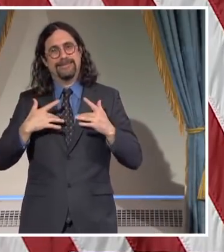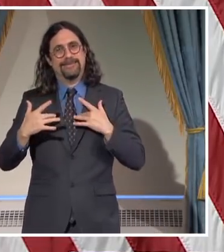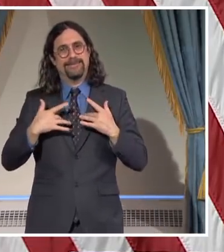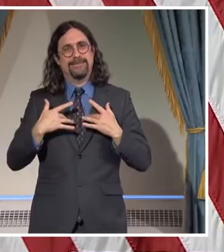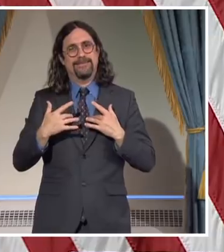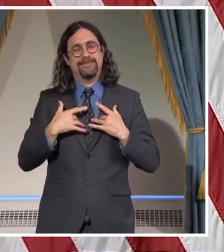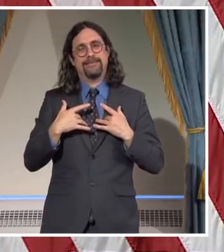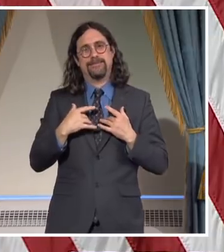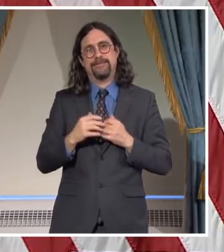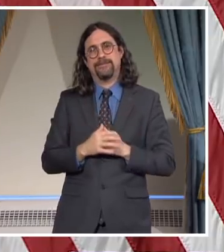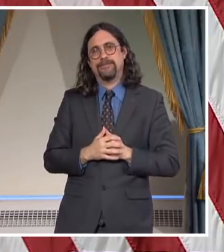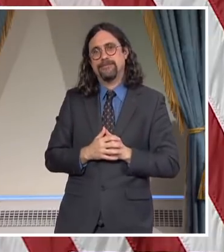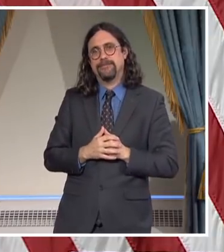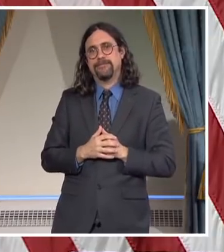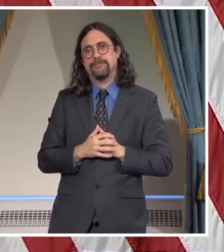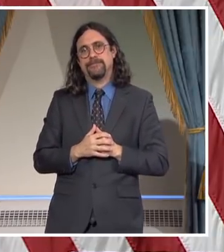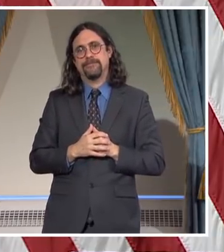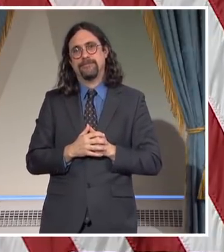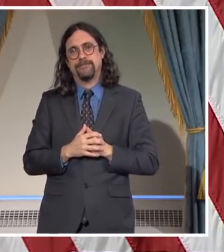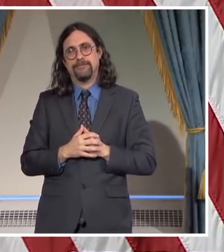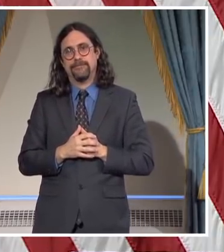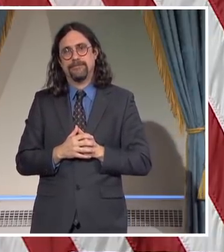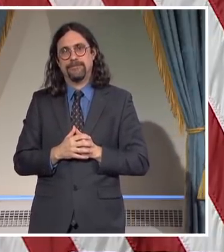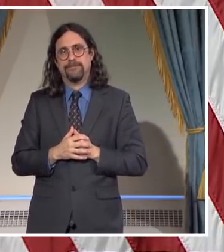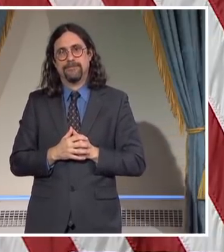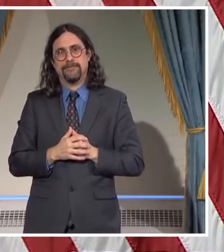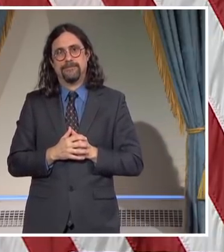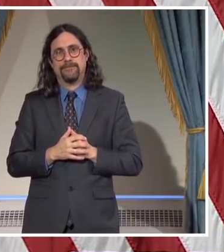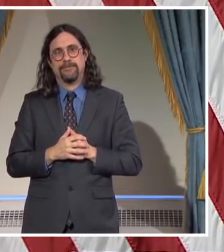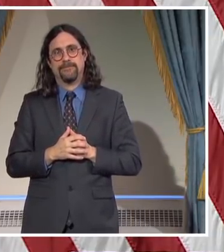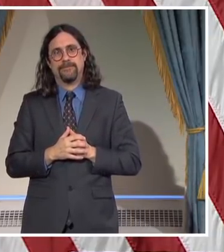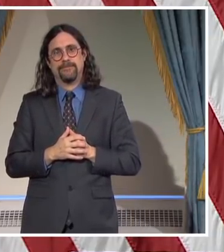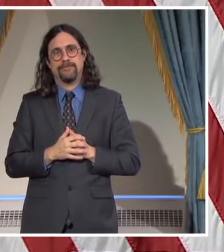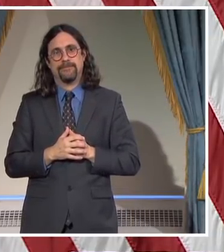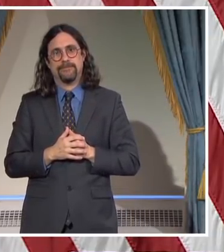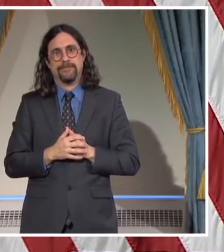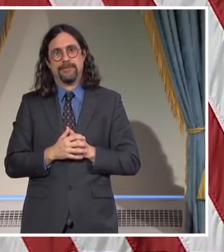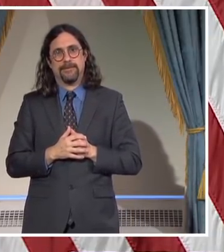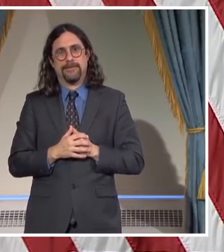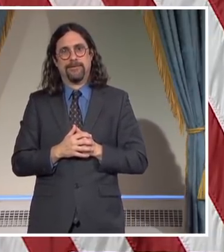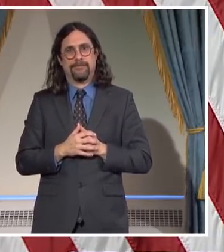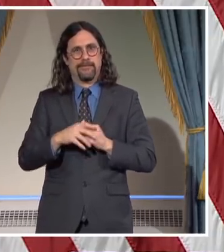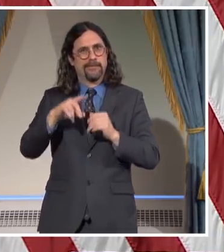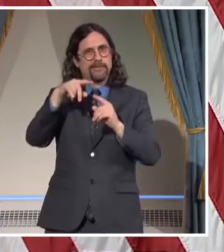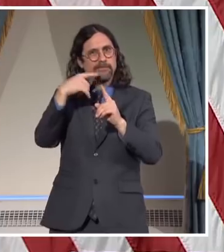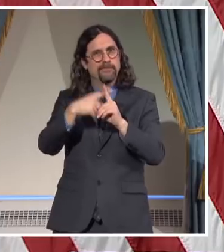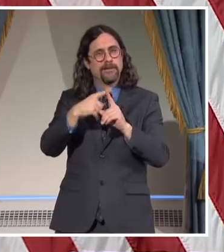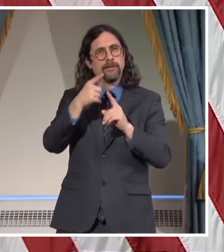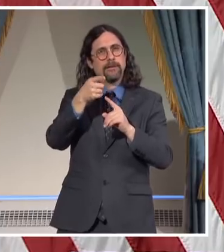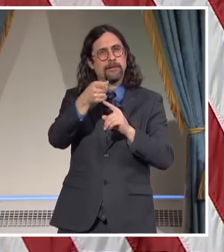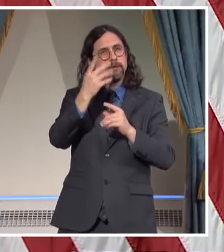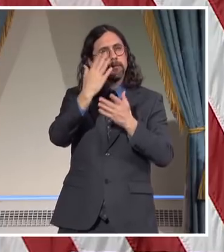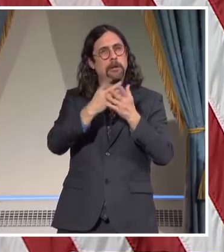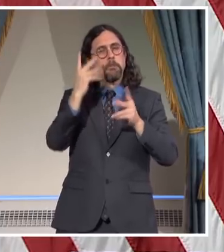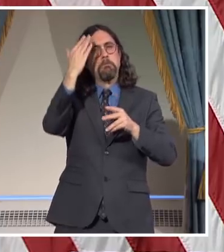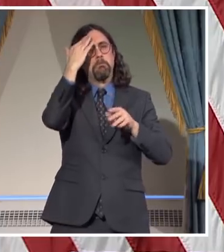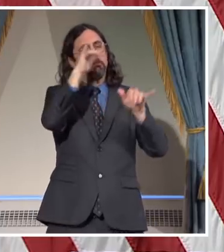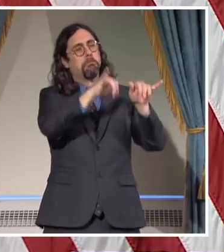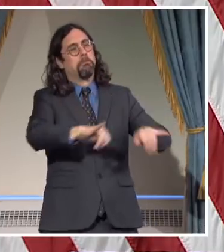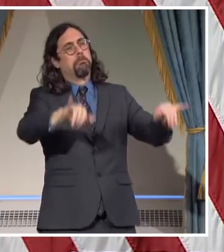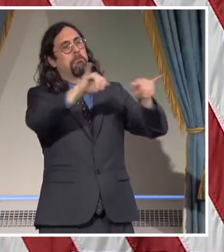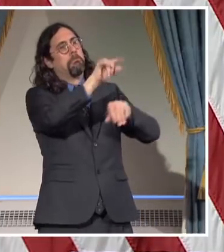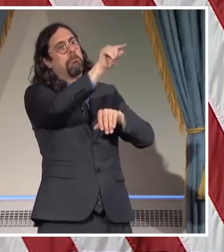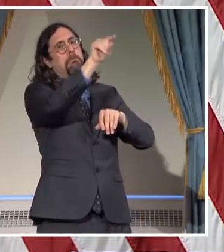with a new site, which might attract a lot of interest, we want to make sure, whether it's NYPD, parks, whatever way we configure